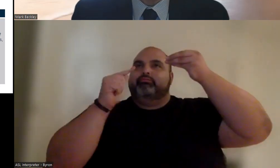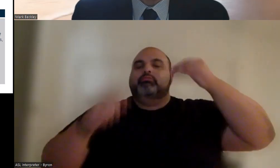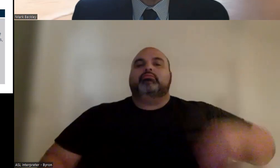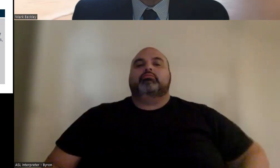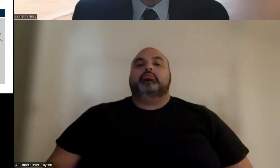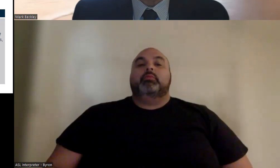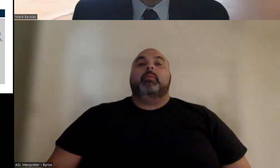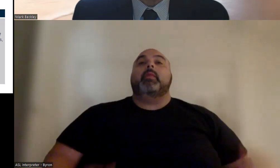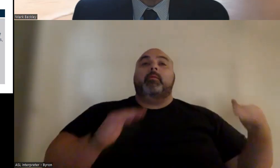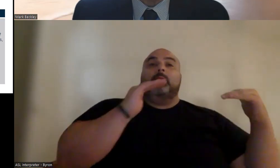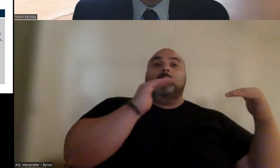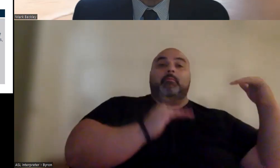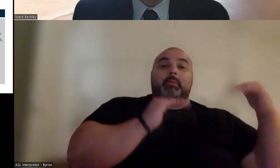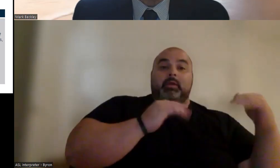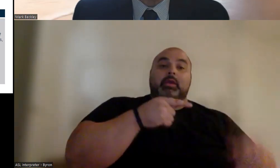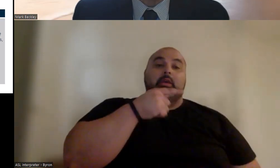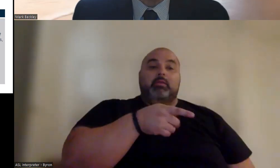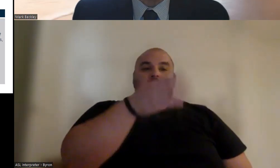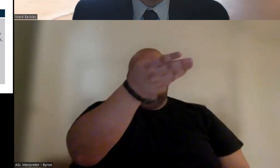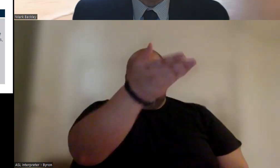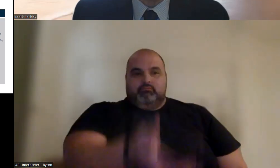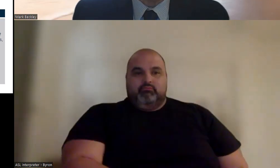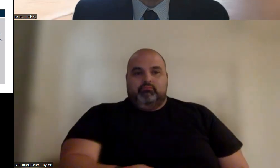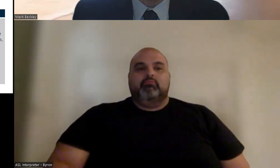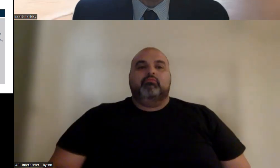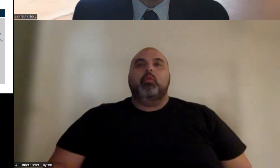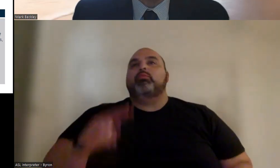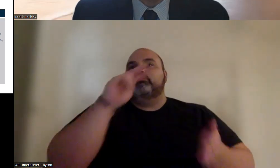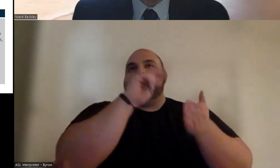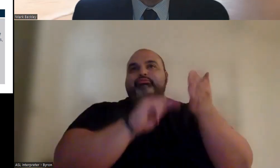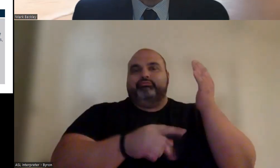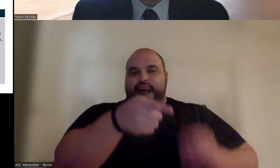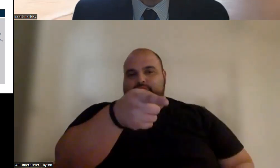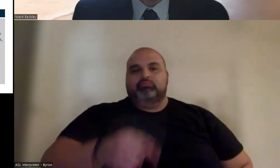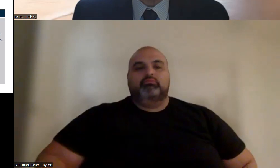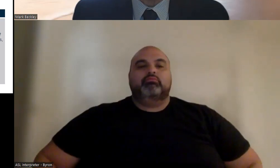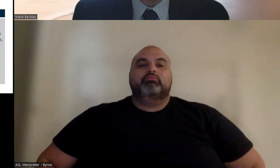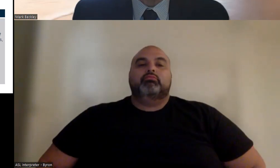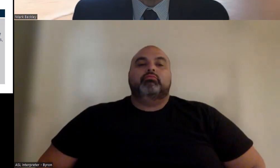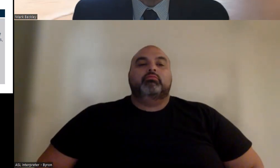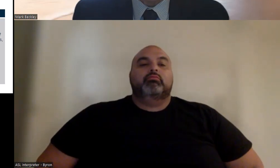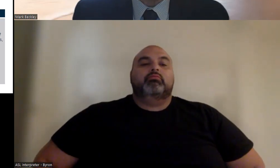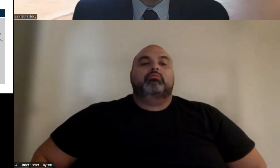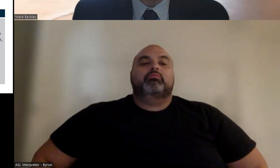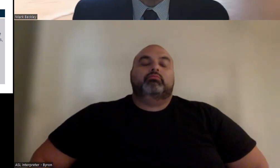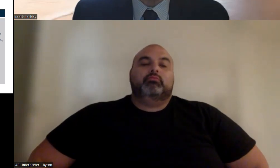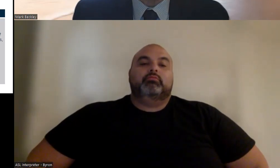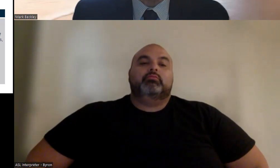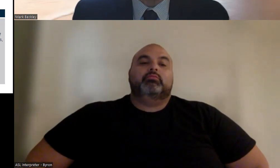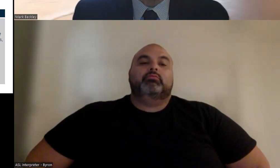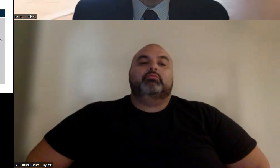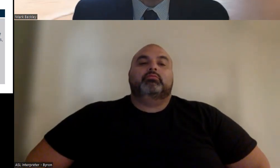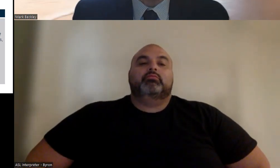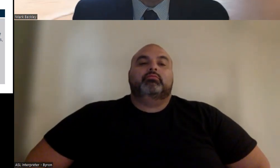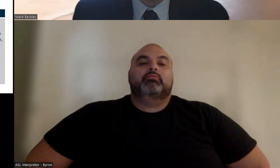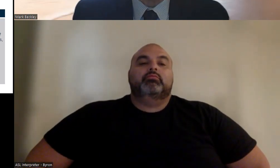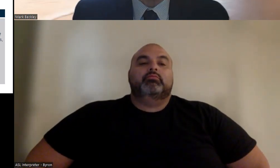balance. Balance refers to the relationship between the need for public health protection versus physical, mental, and advocacy needs for